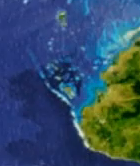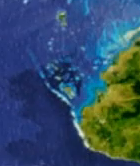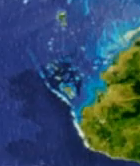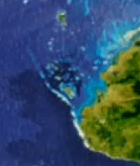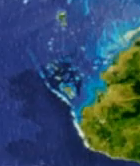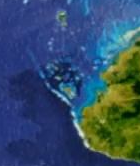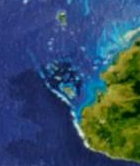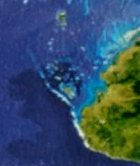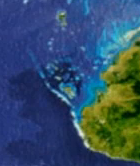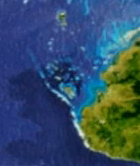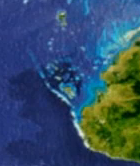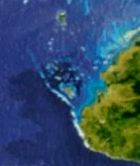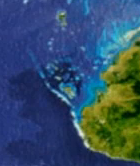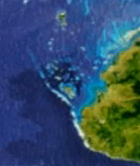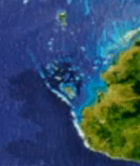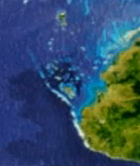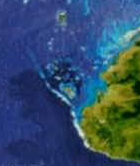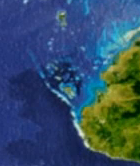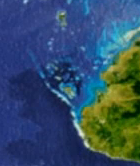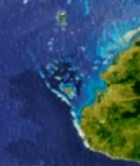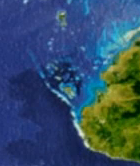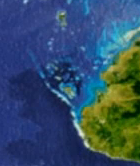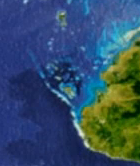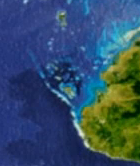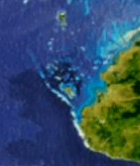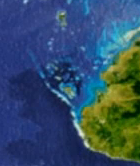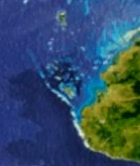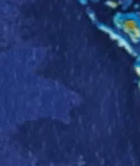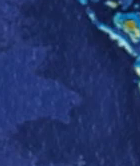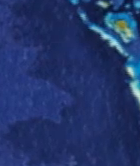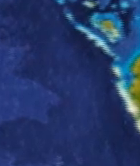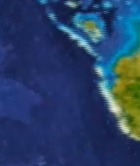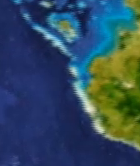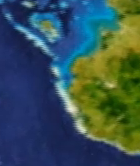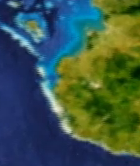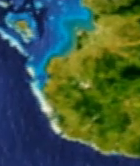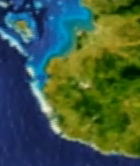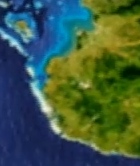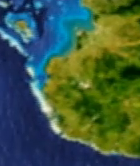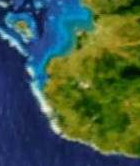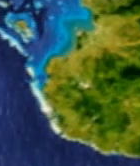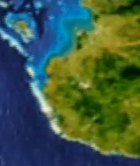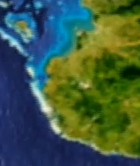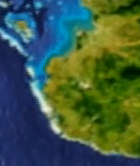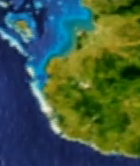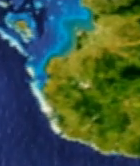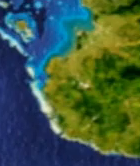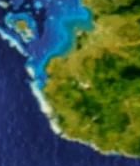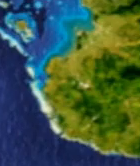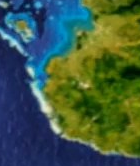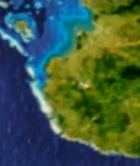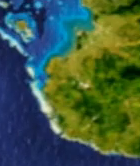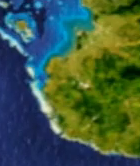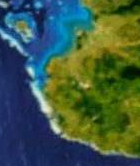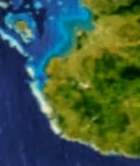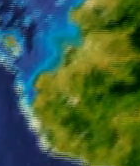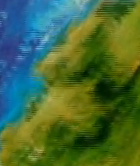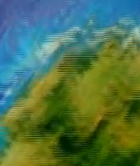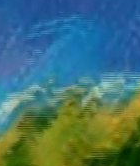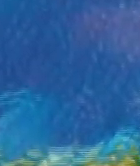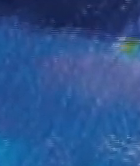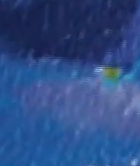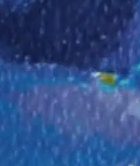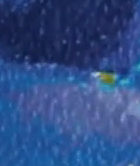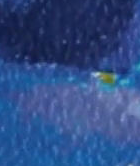in the west with clear skies and sunshine. From Pacific Harbour to Suva, there were some showers early